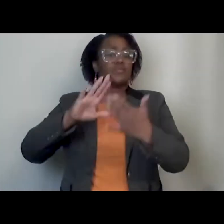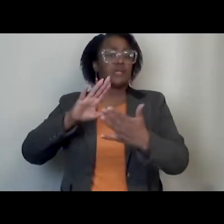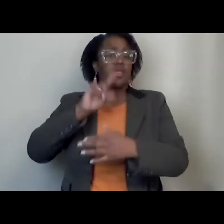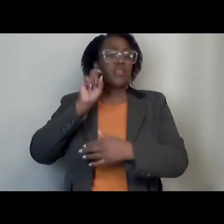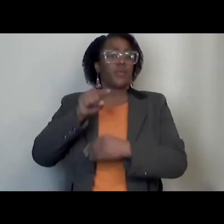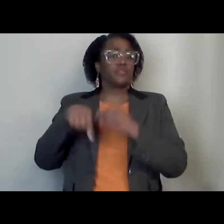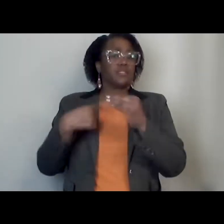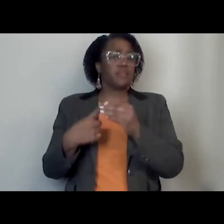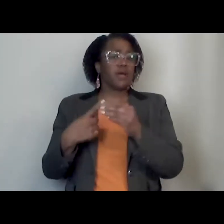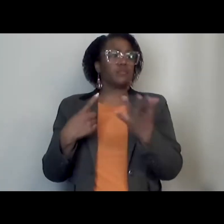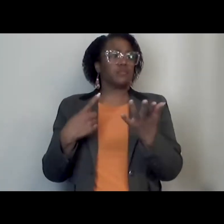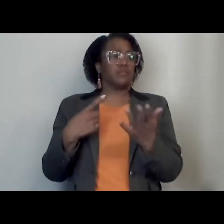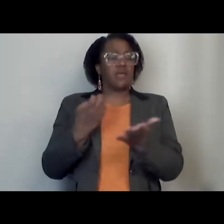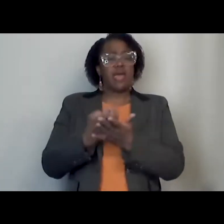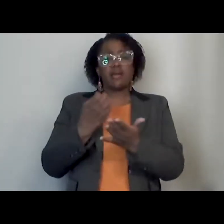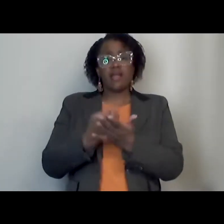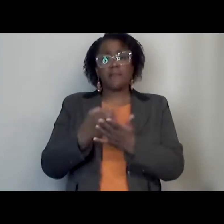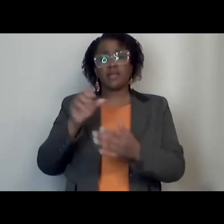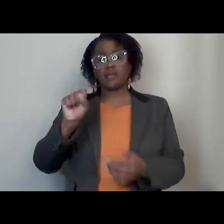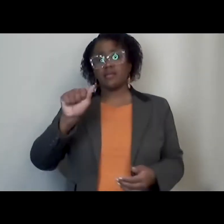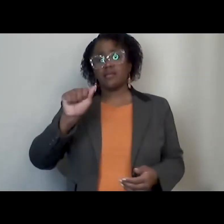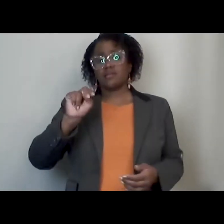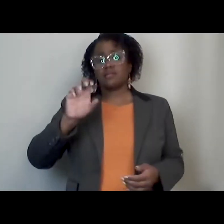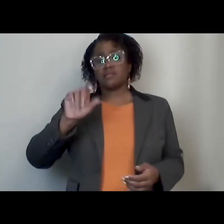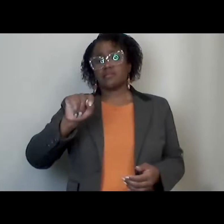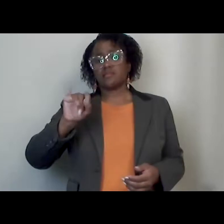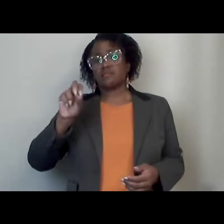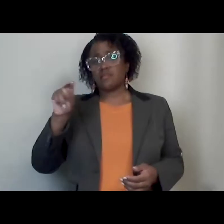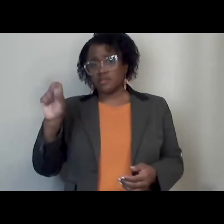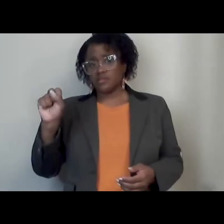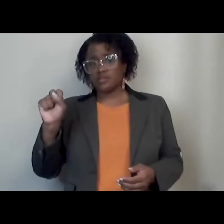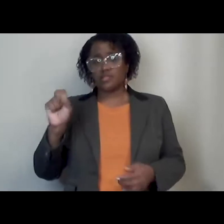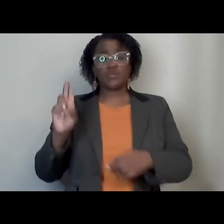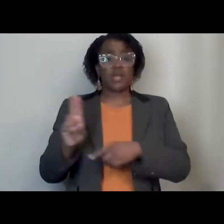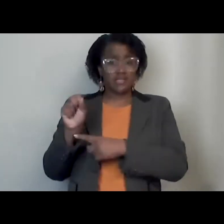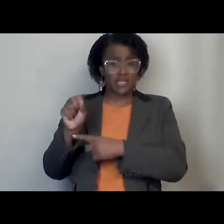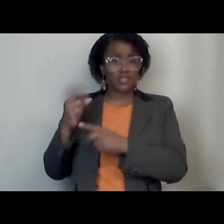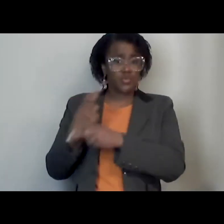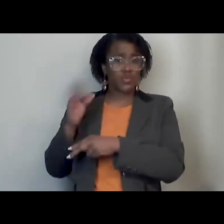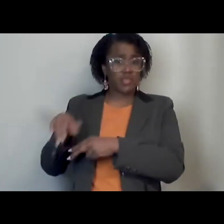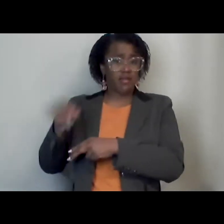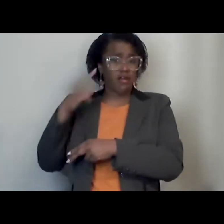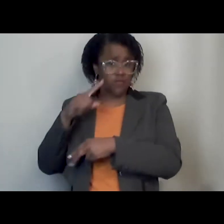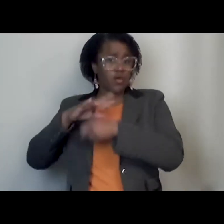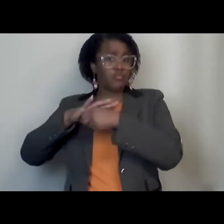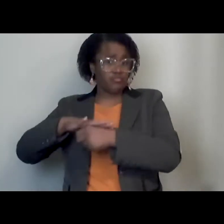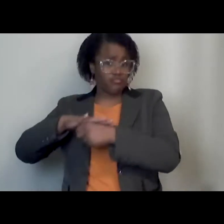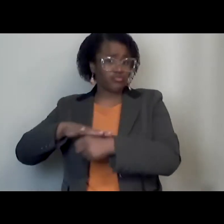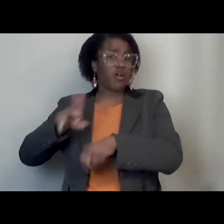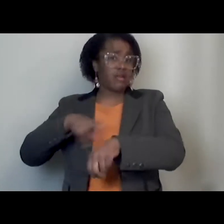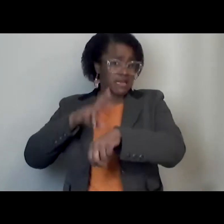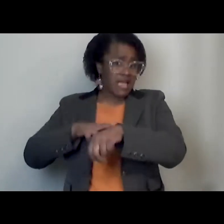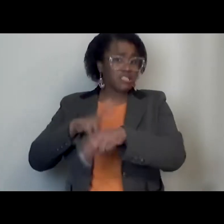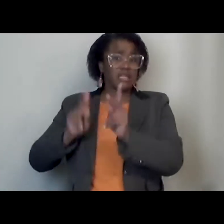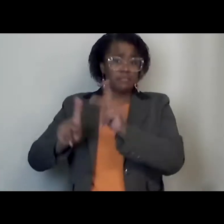question of economic sanctions, which the U.S. uses as a means of exerting pressure on nations and peoples that it